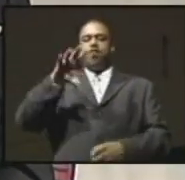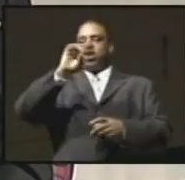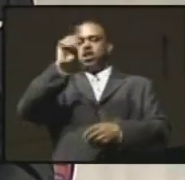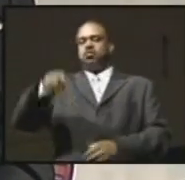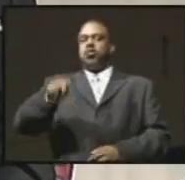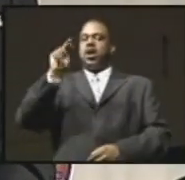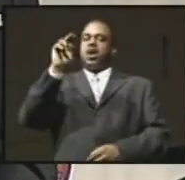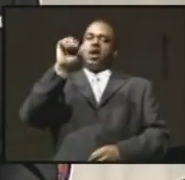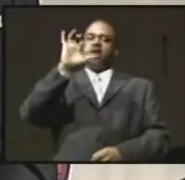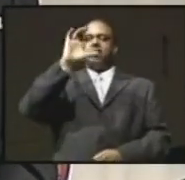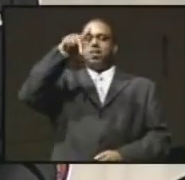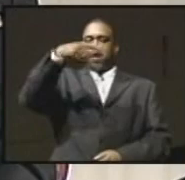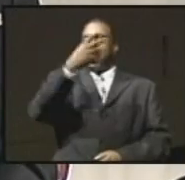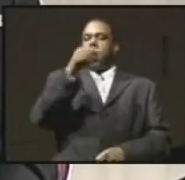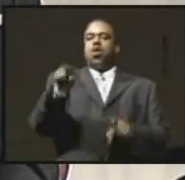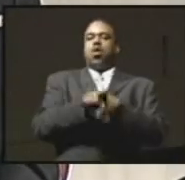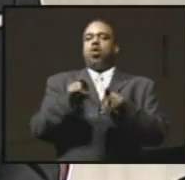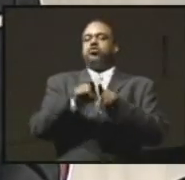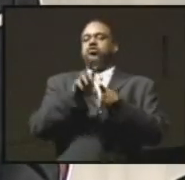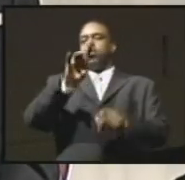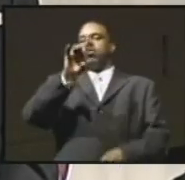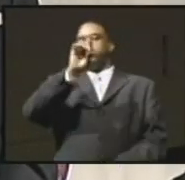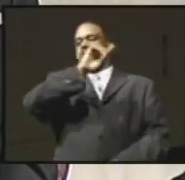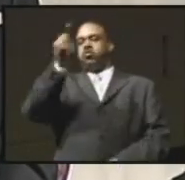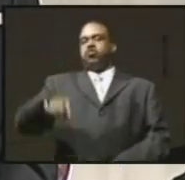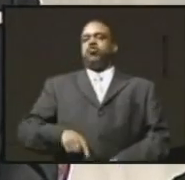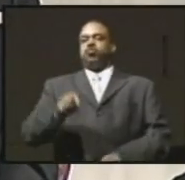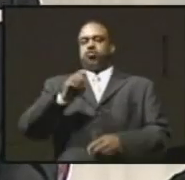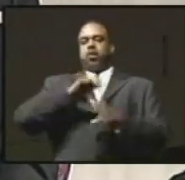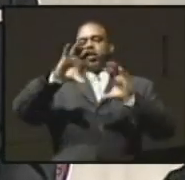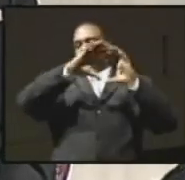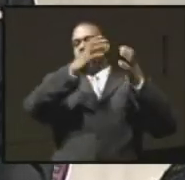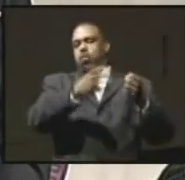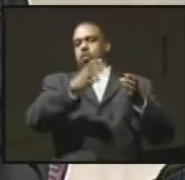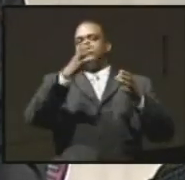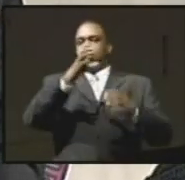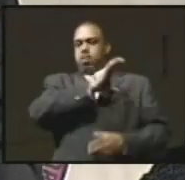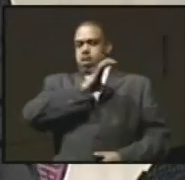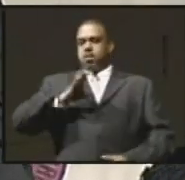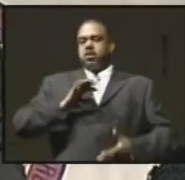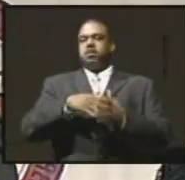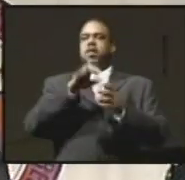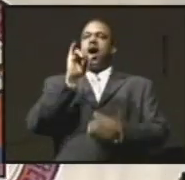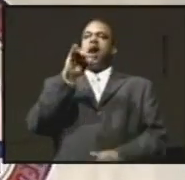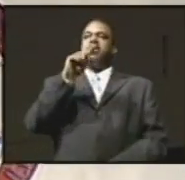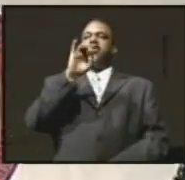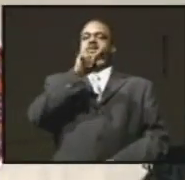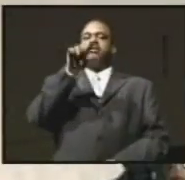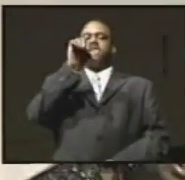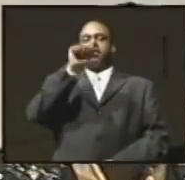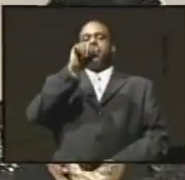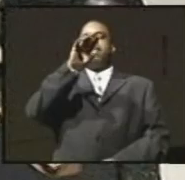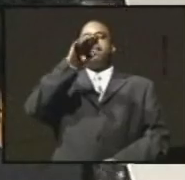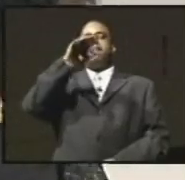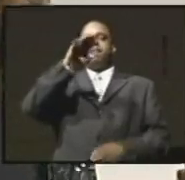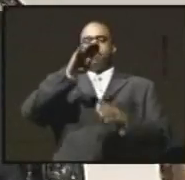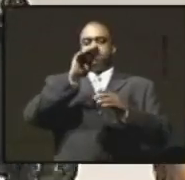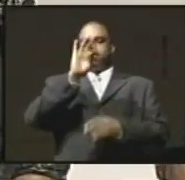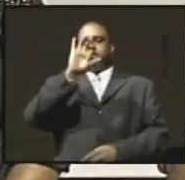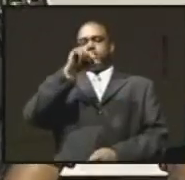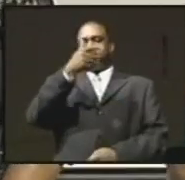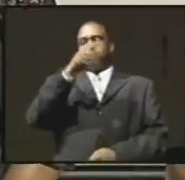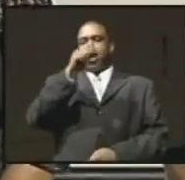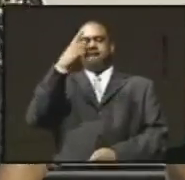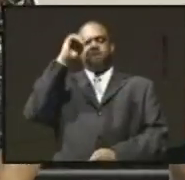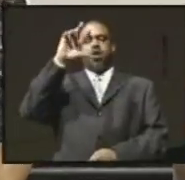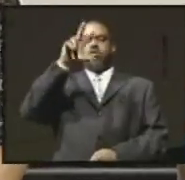and the Detroit Charter Commission. The Honorary Izetta Bright, Judge, Michigan 36th District